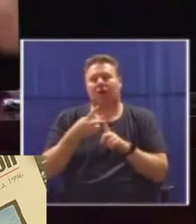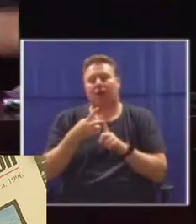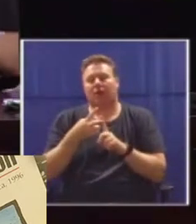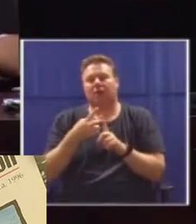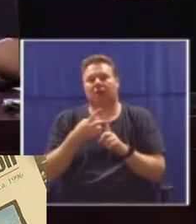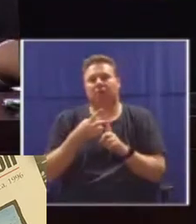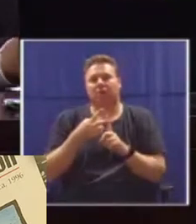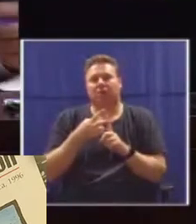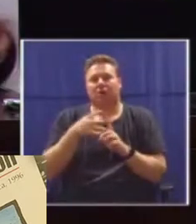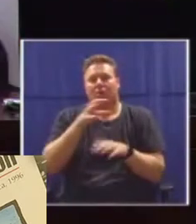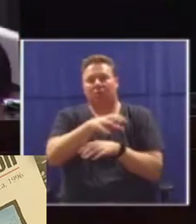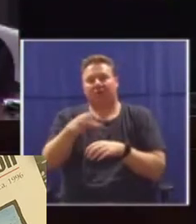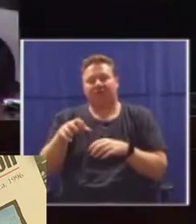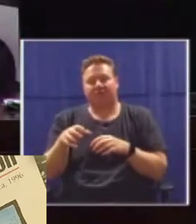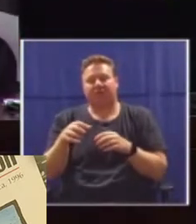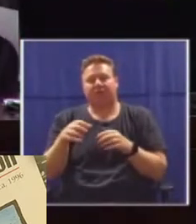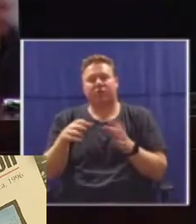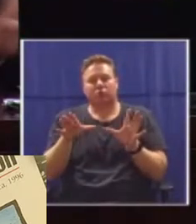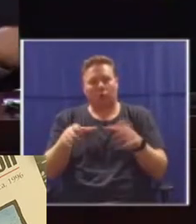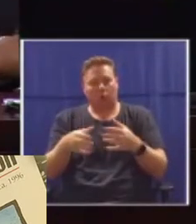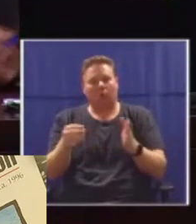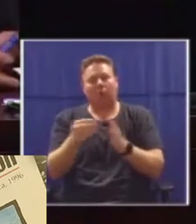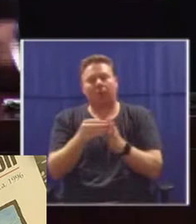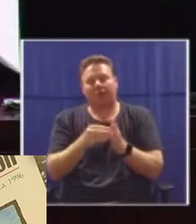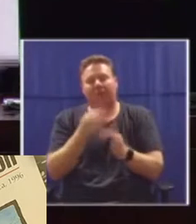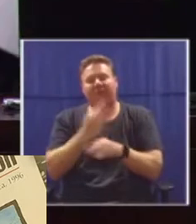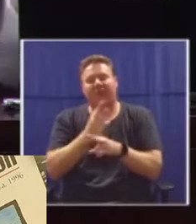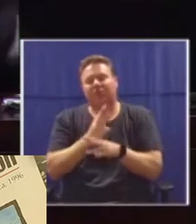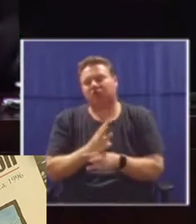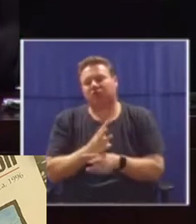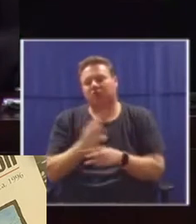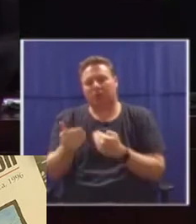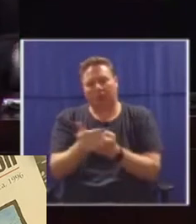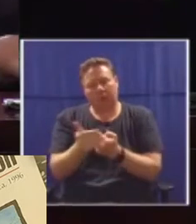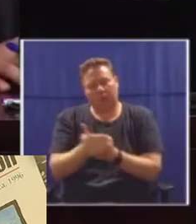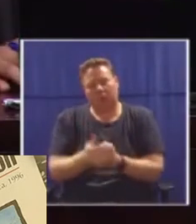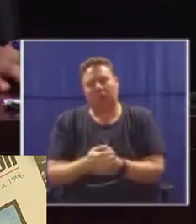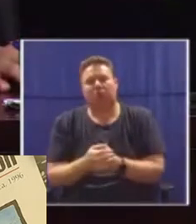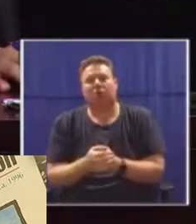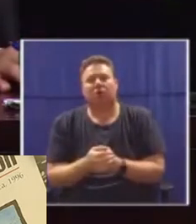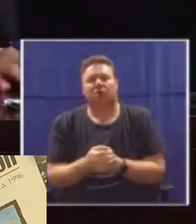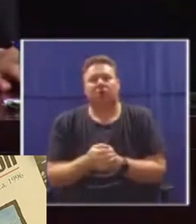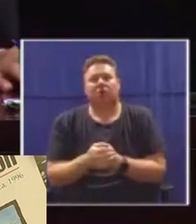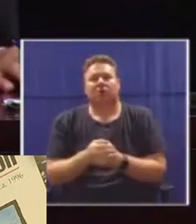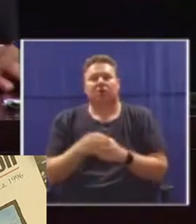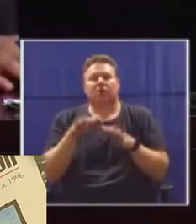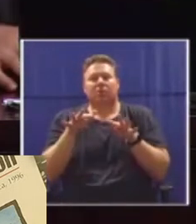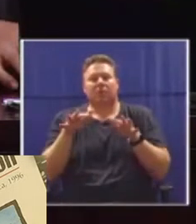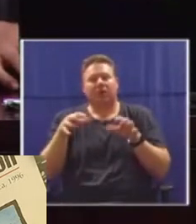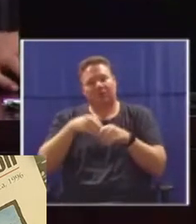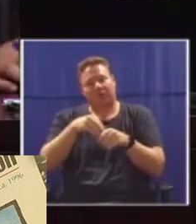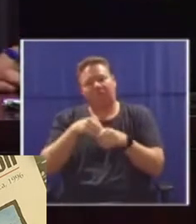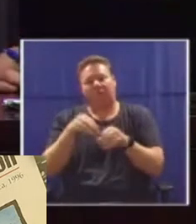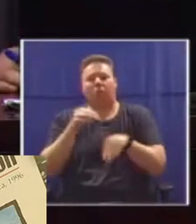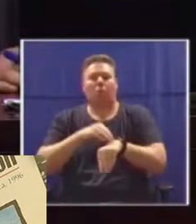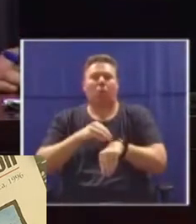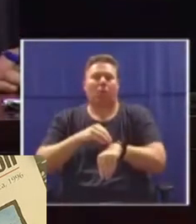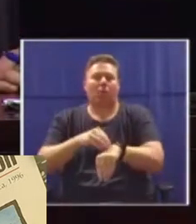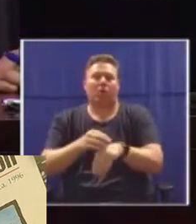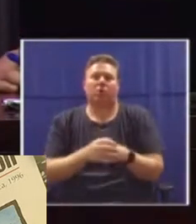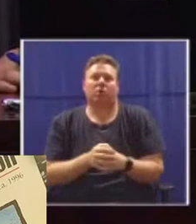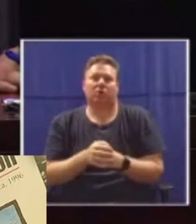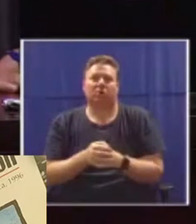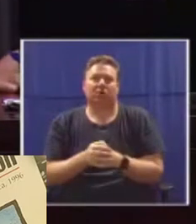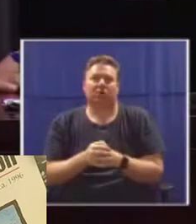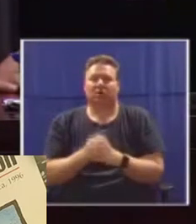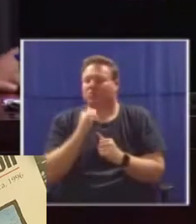appeals bodies will bring this function much closer to stakeholders and affected parties involved. This, rather than the